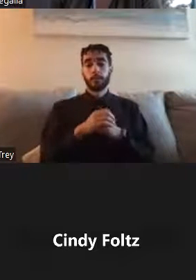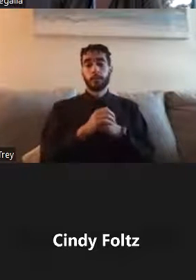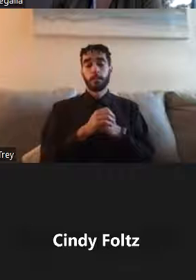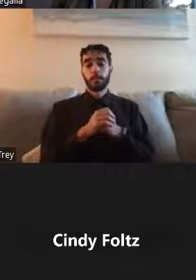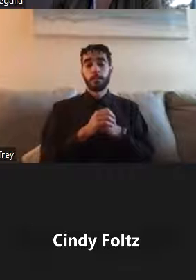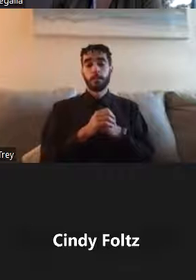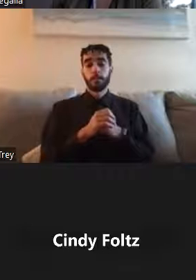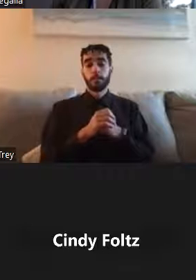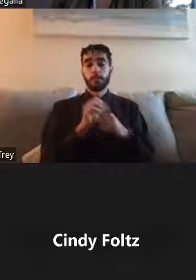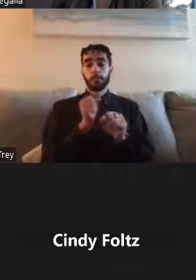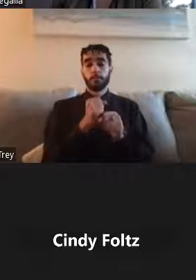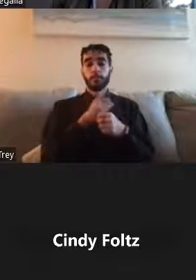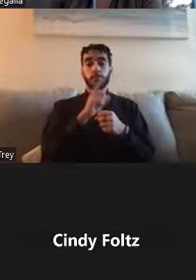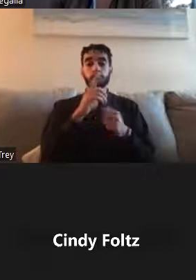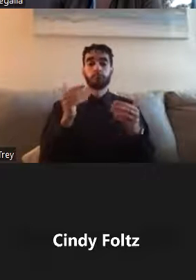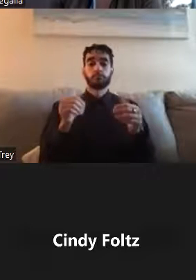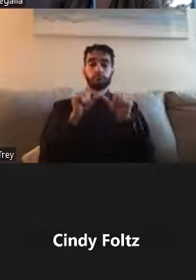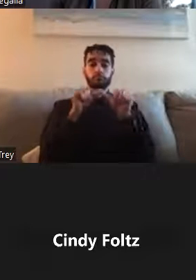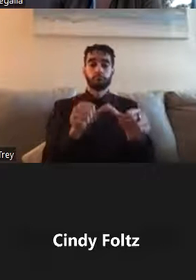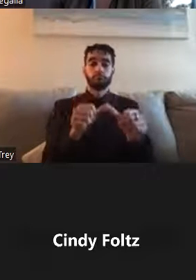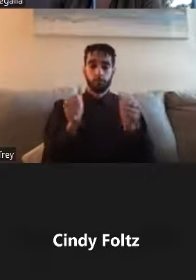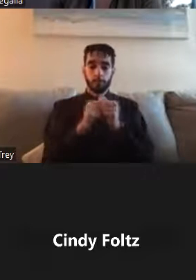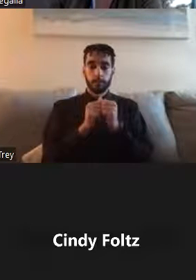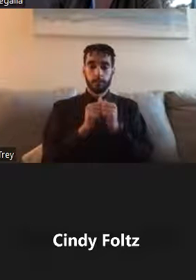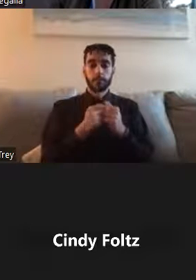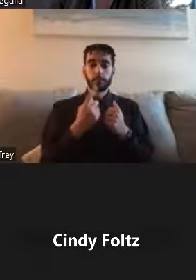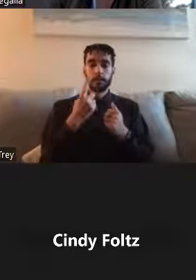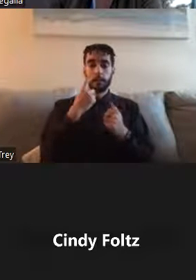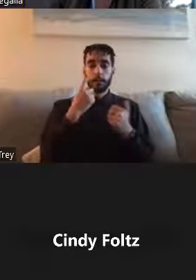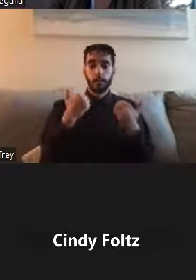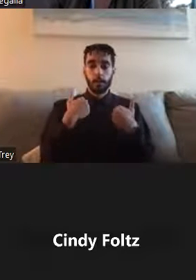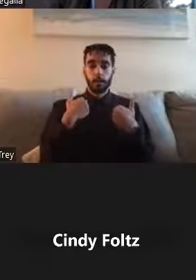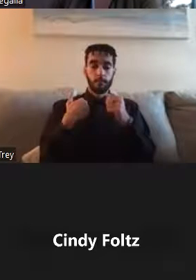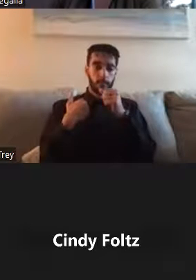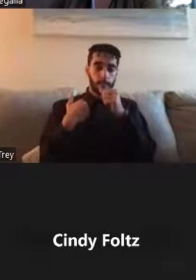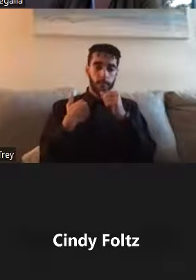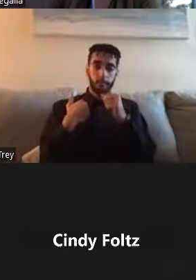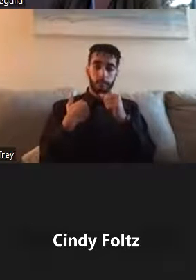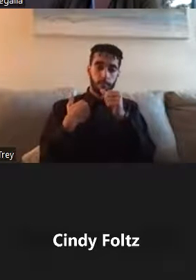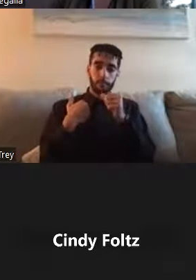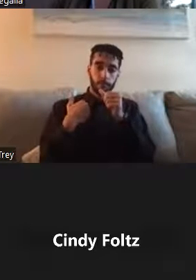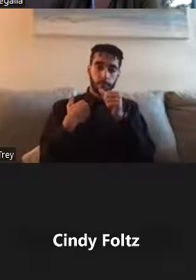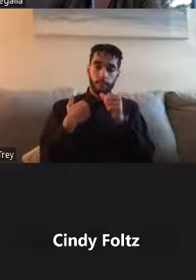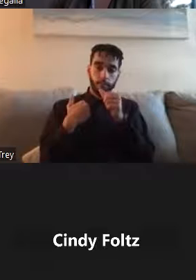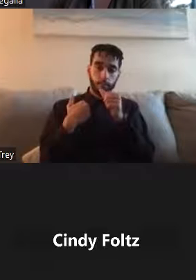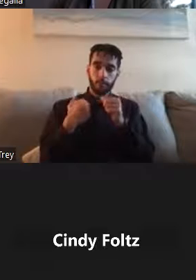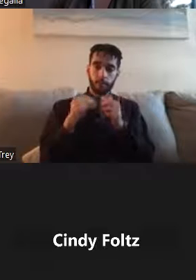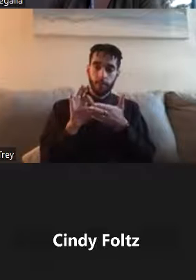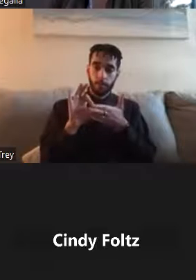that. Sure. So I think we do have a quorum, because when I did the head count,